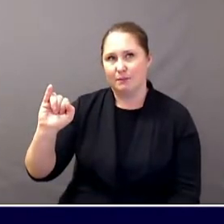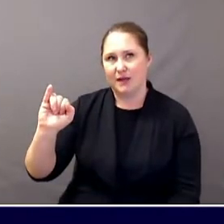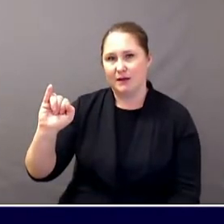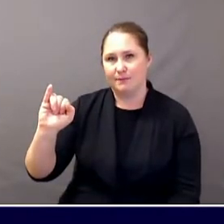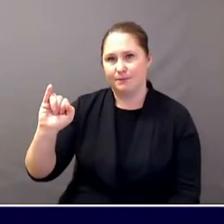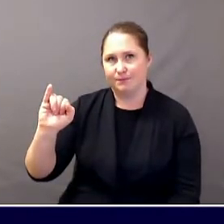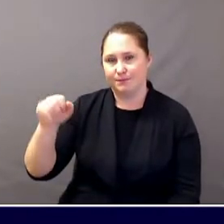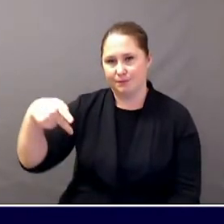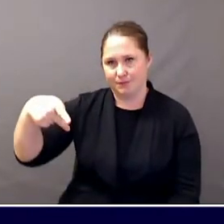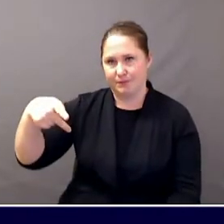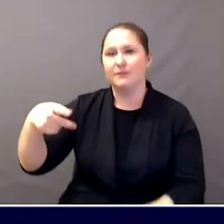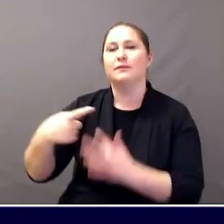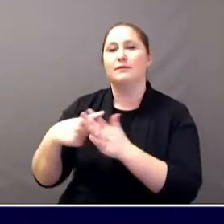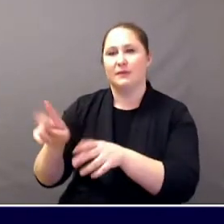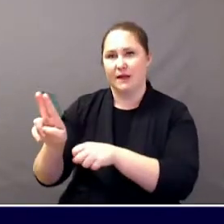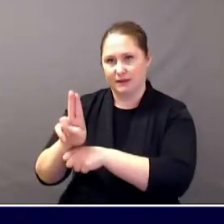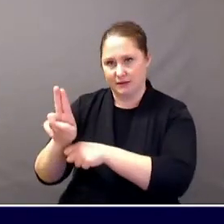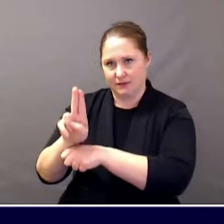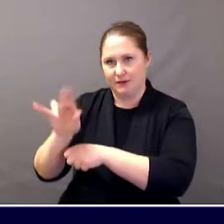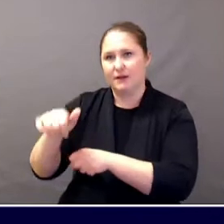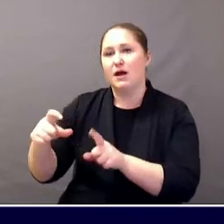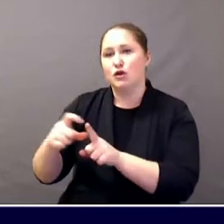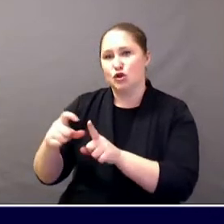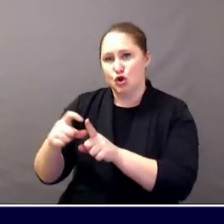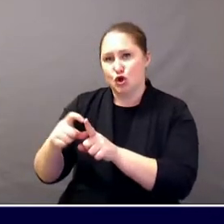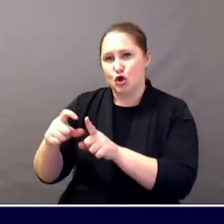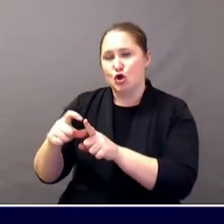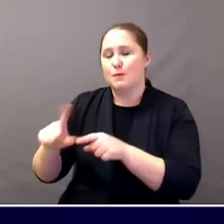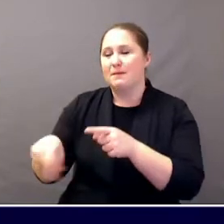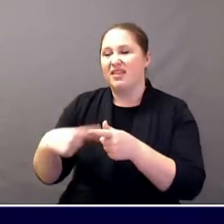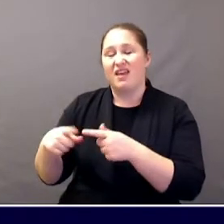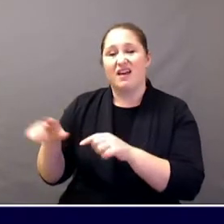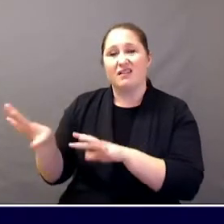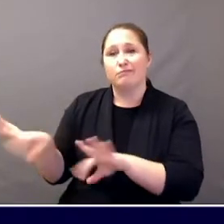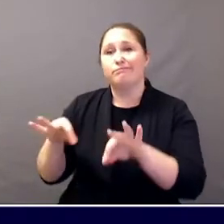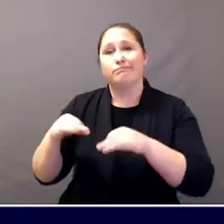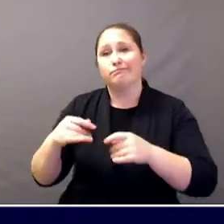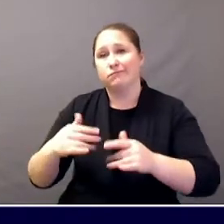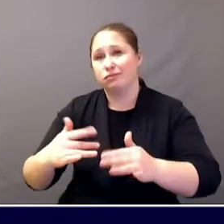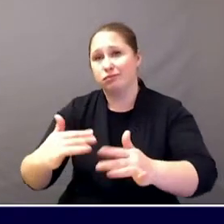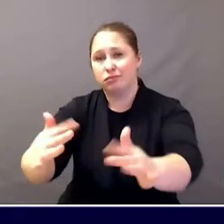it. Determining which groups of people are